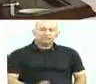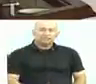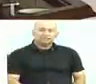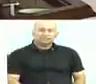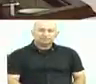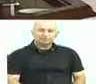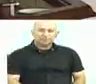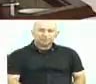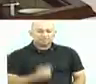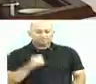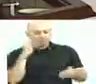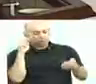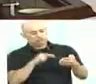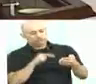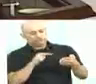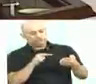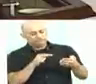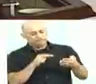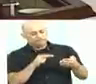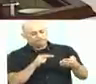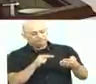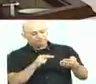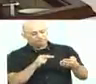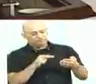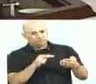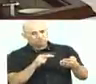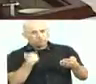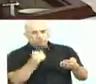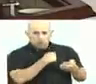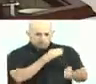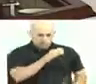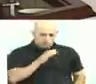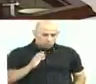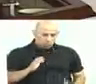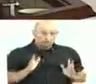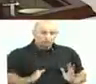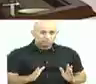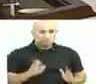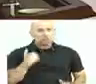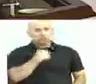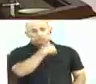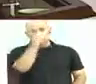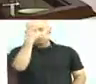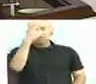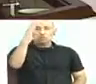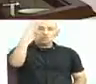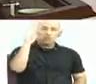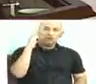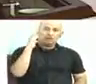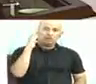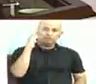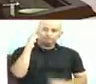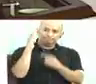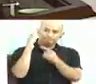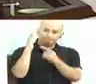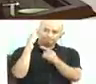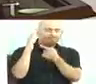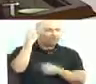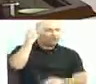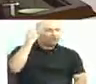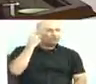I looked at that, and we as Christians, we consider God as our